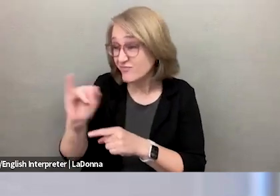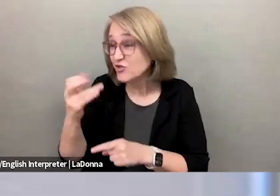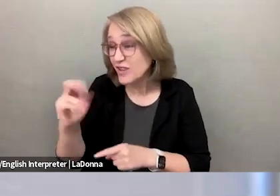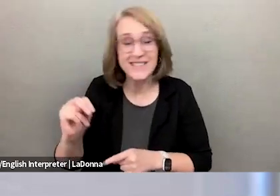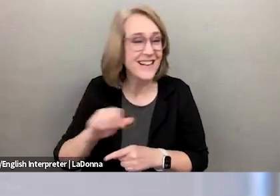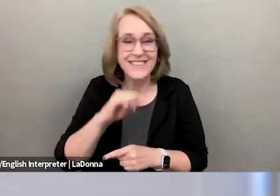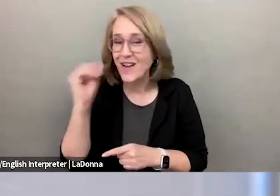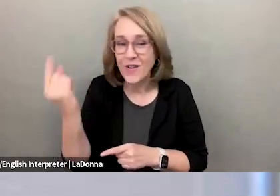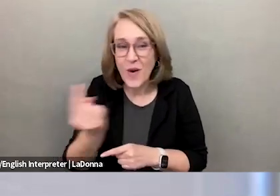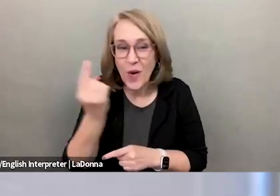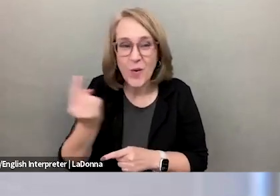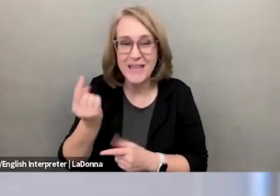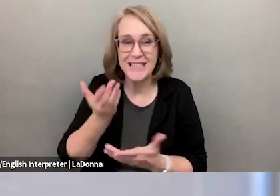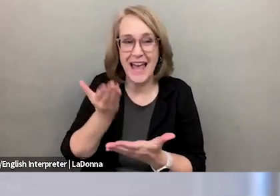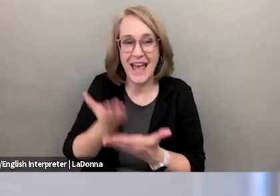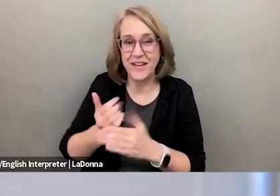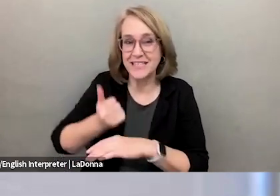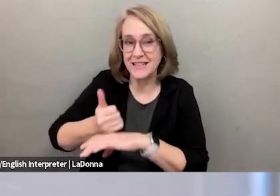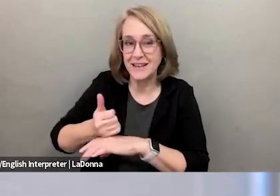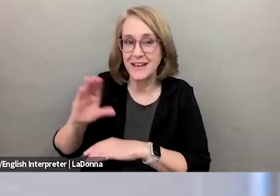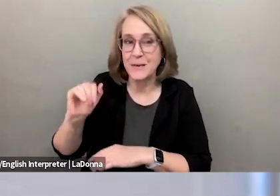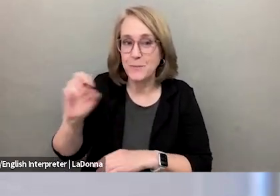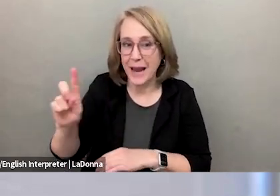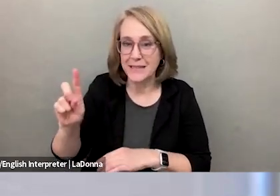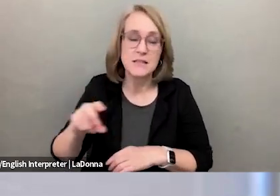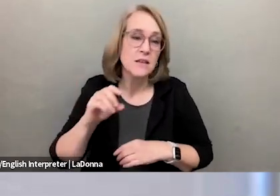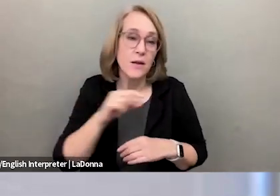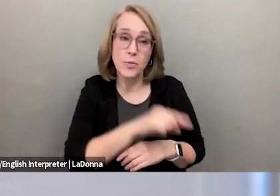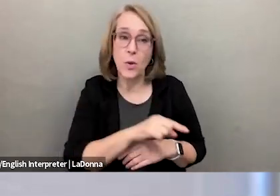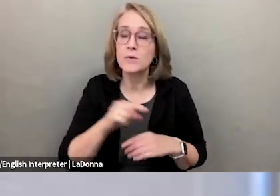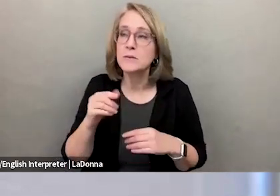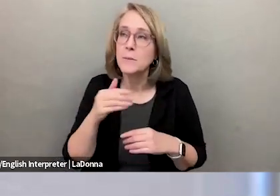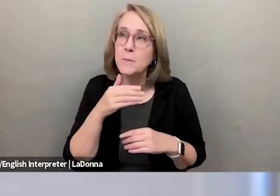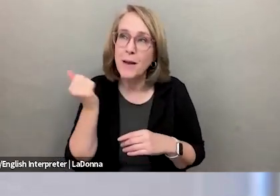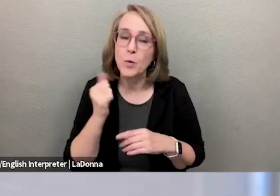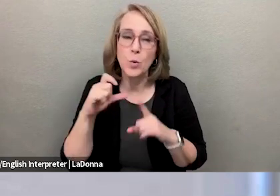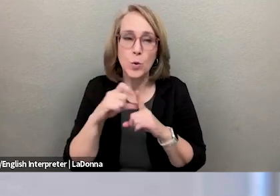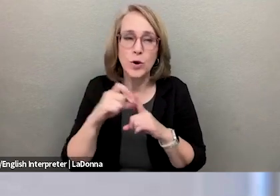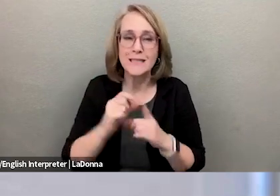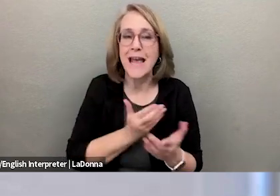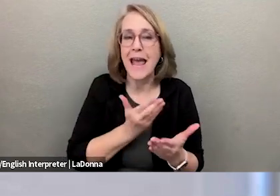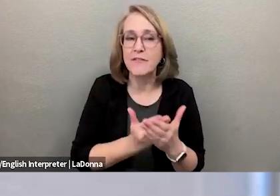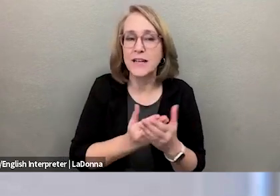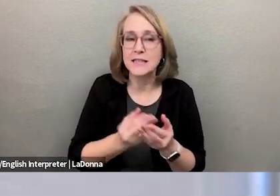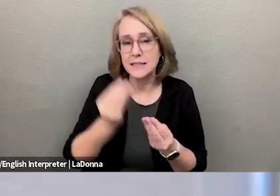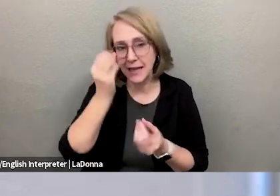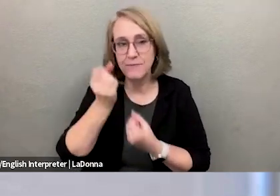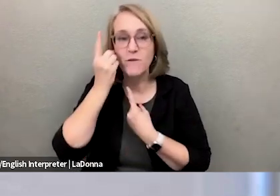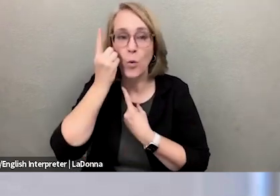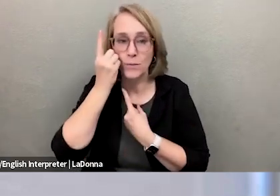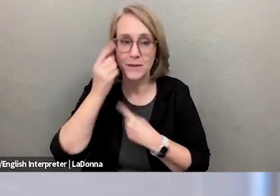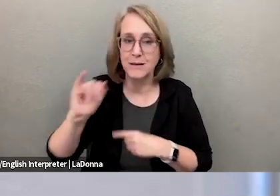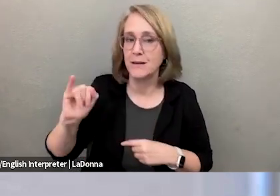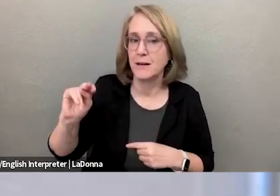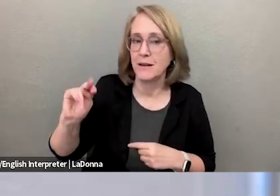in culturally diverse communities, evidence-informed may be more appropriate. But I think the more that we can hold